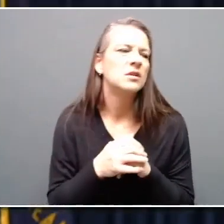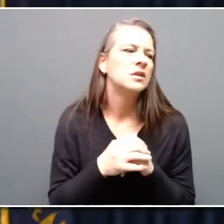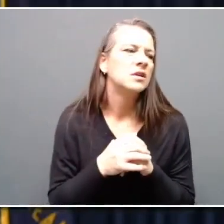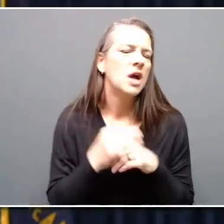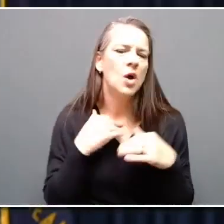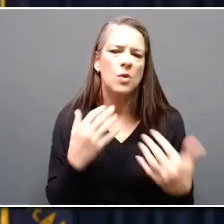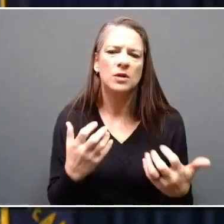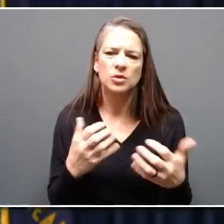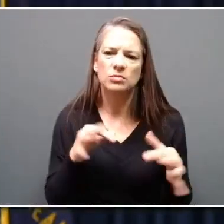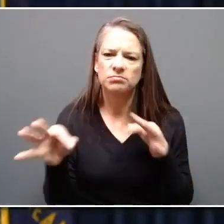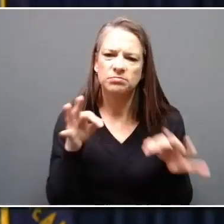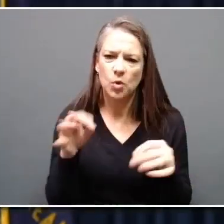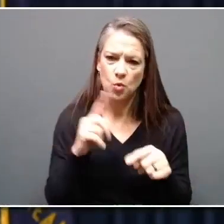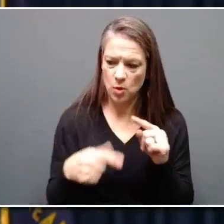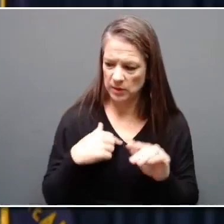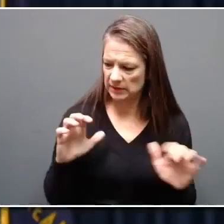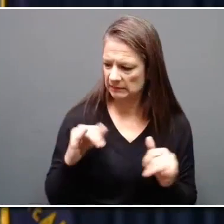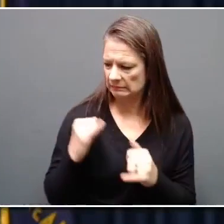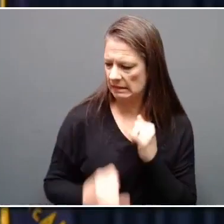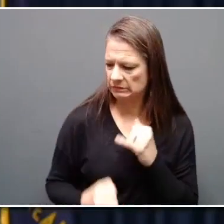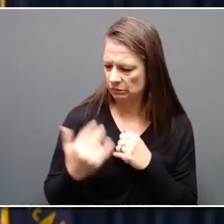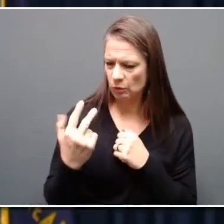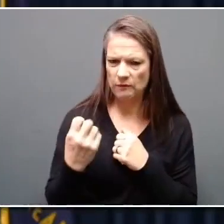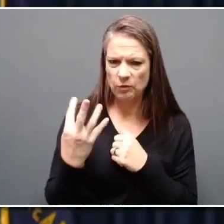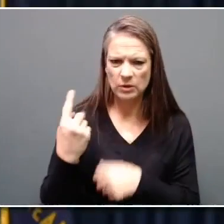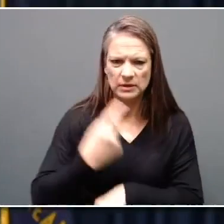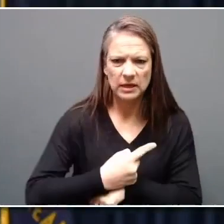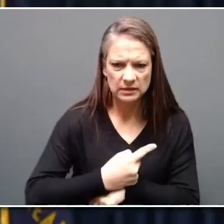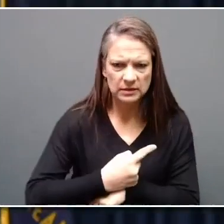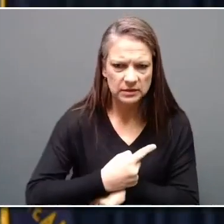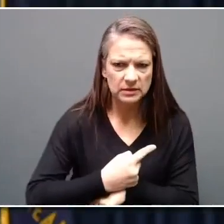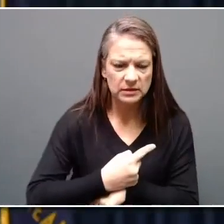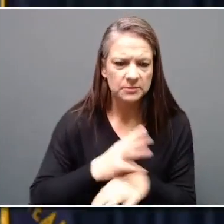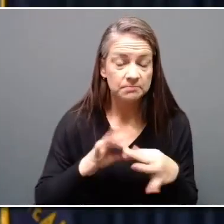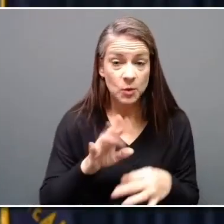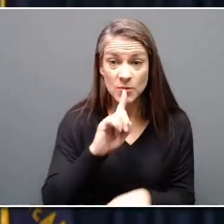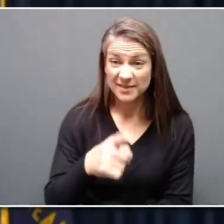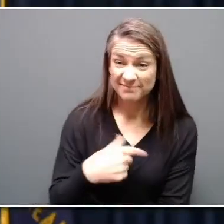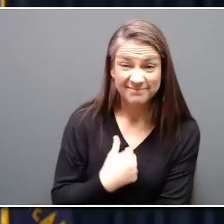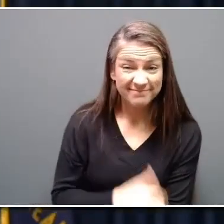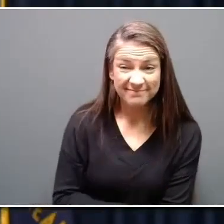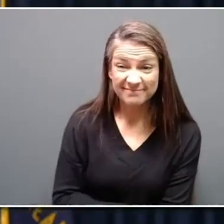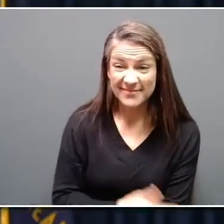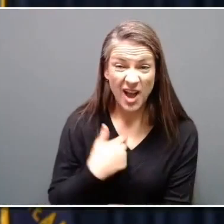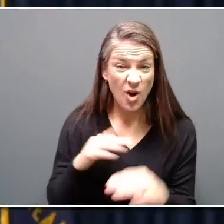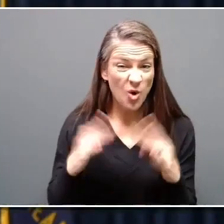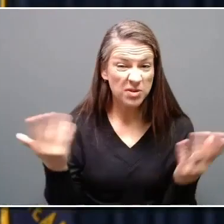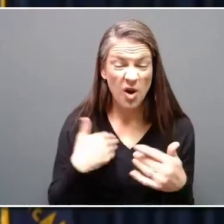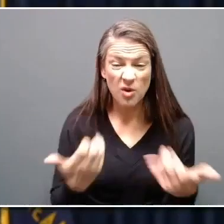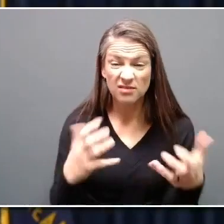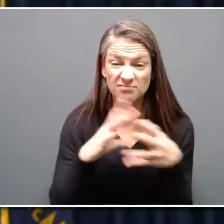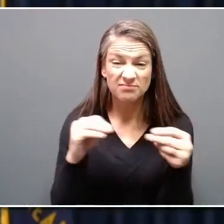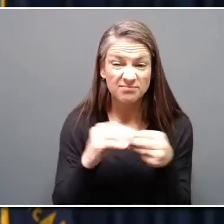last 3 or 4 days. I want to give a shout out right out of the gate to our employees, to the